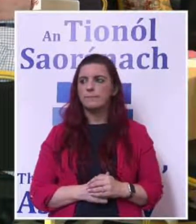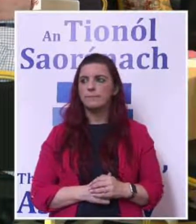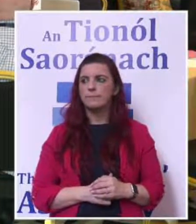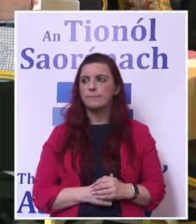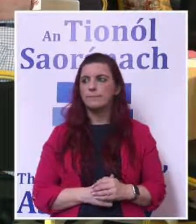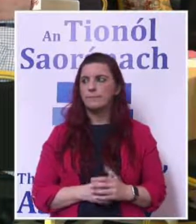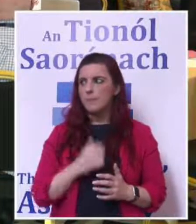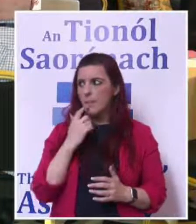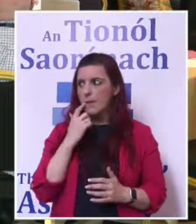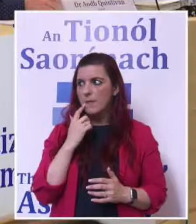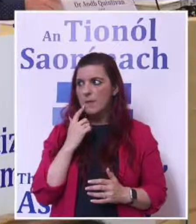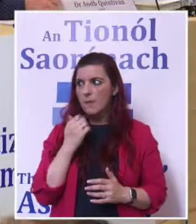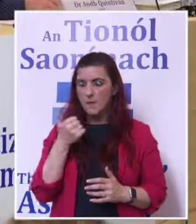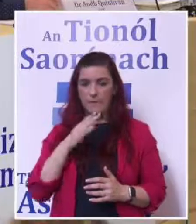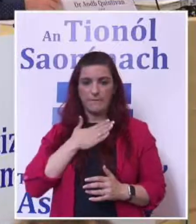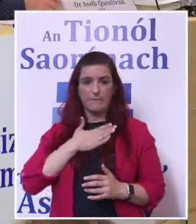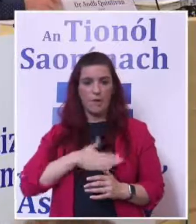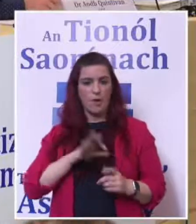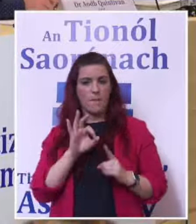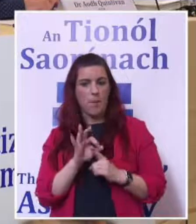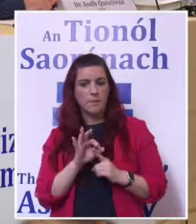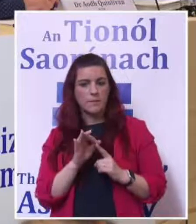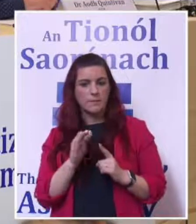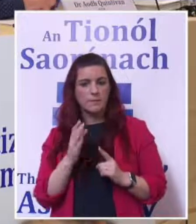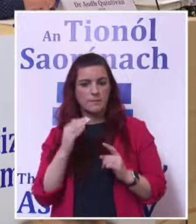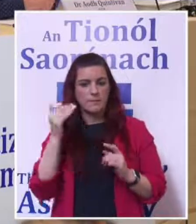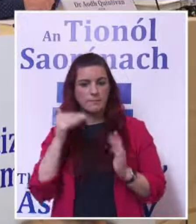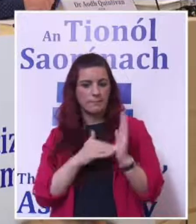I think that's a very fair point. I mean, size can be,